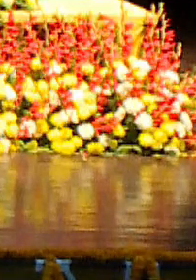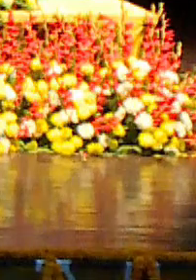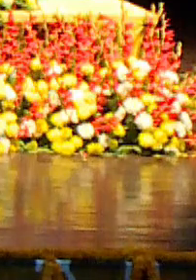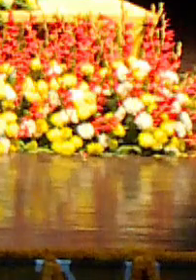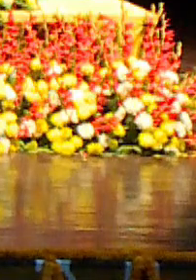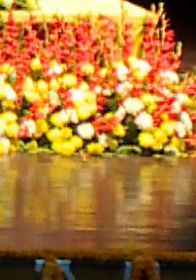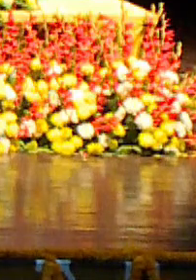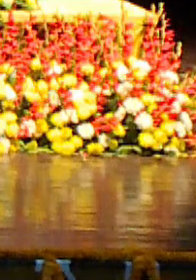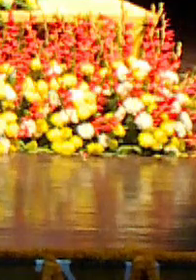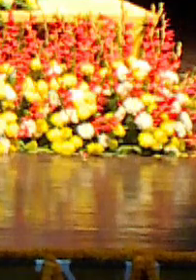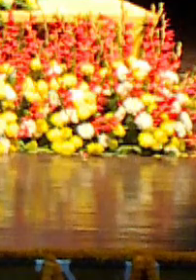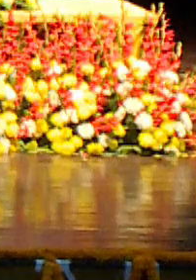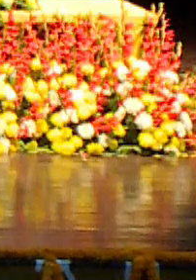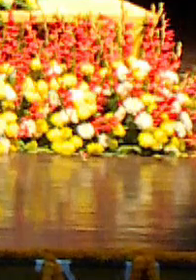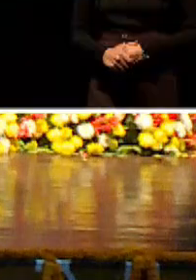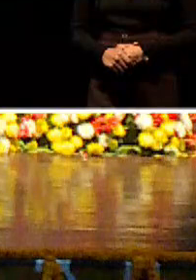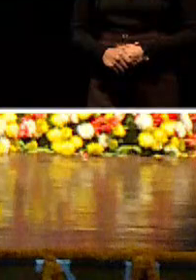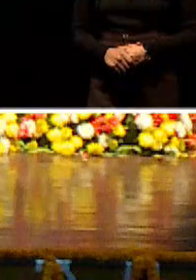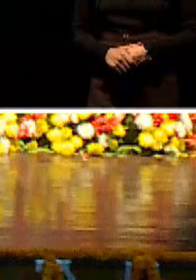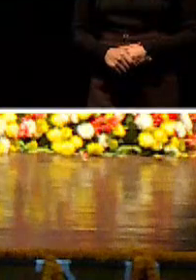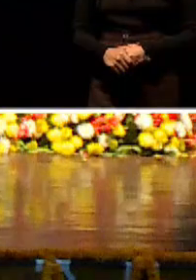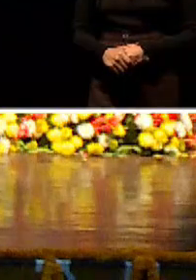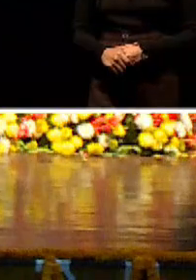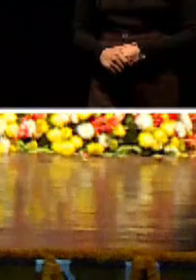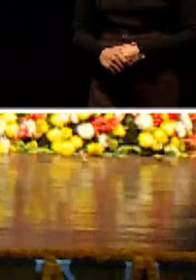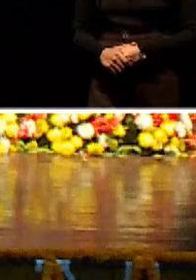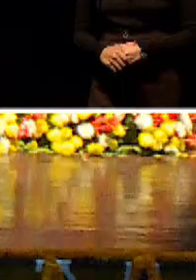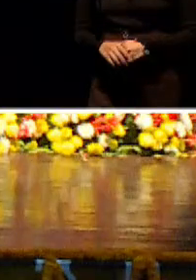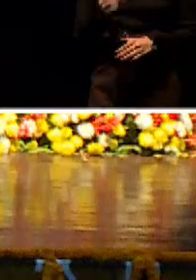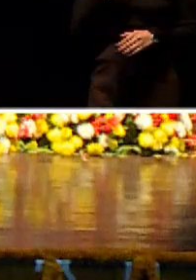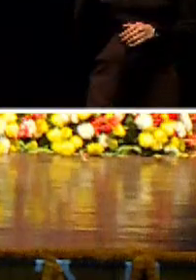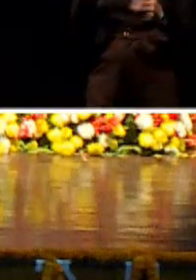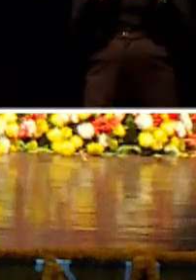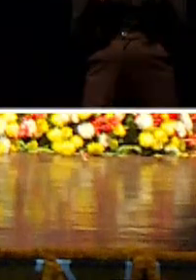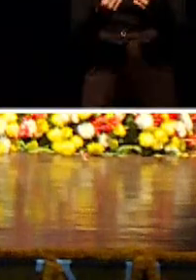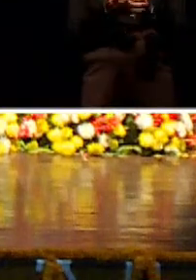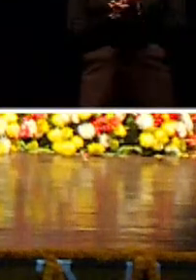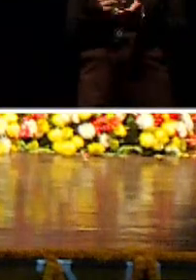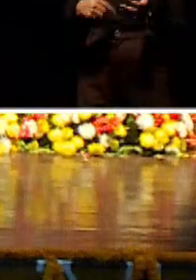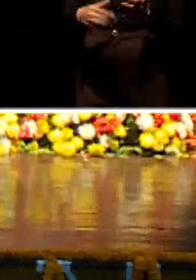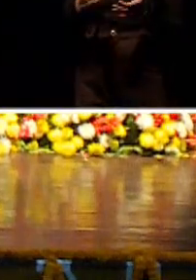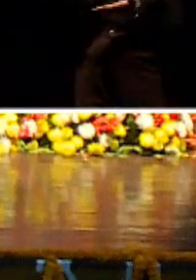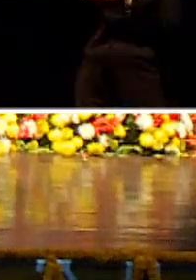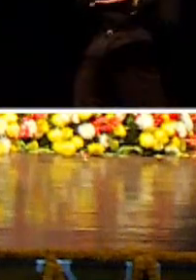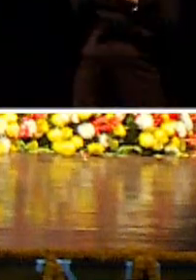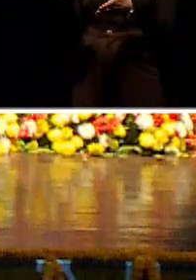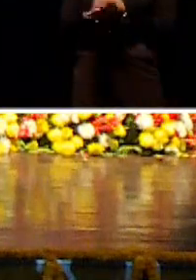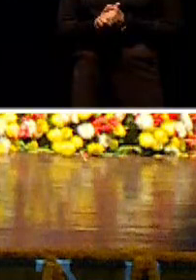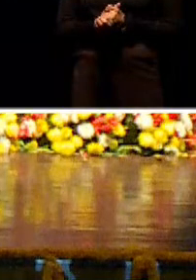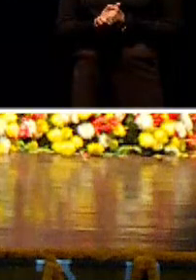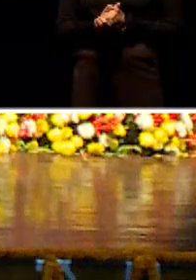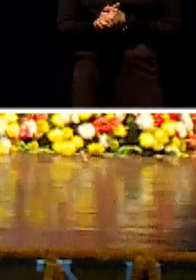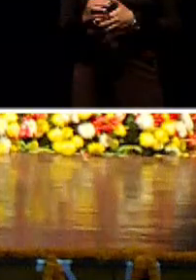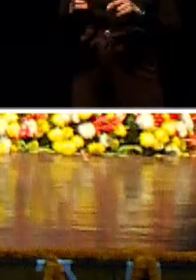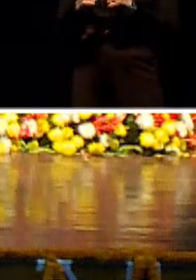So then, therefore, we'll say the evening was very successful. Now we'll distribute the memento, and